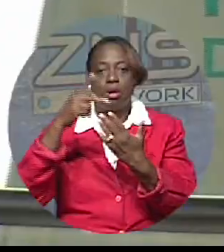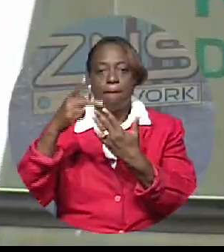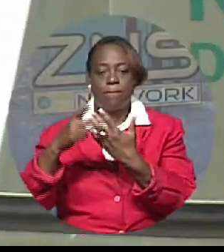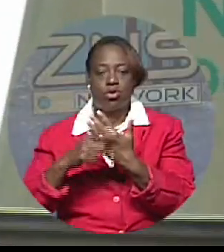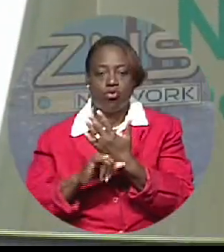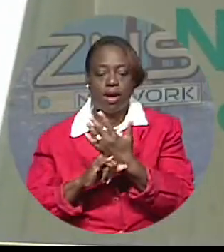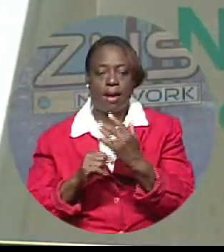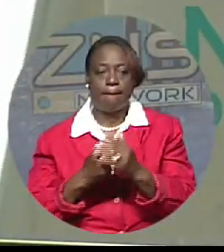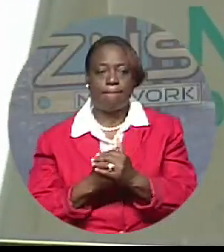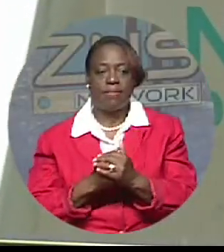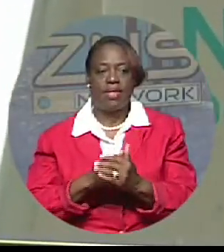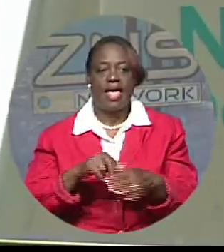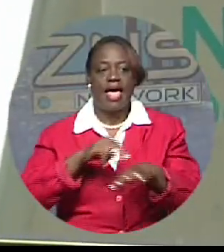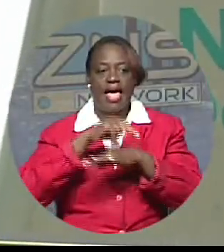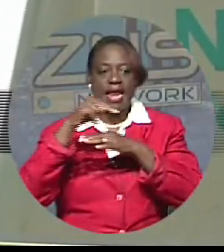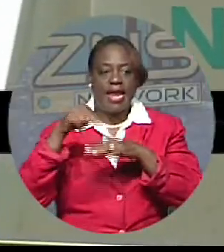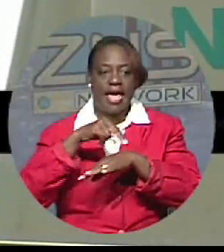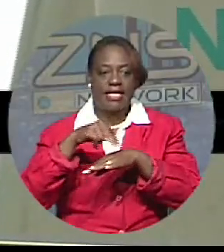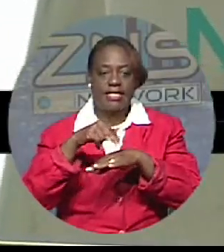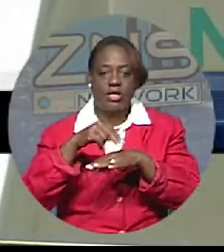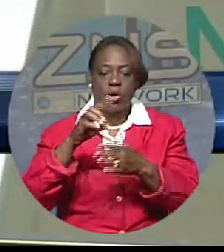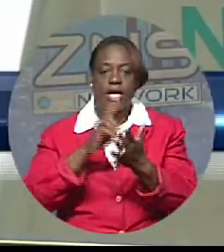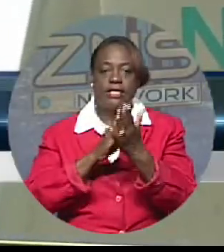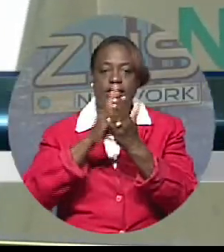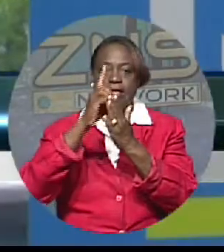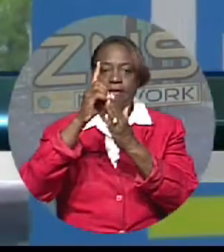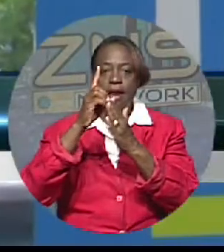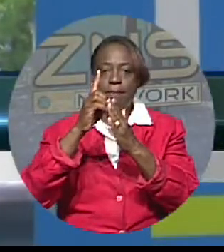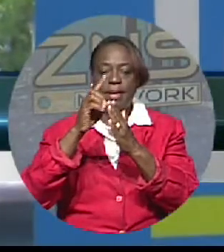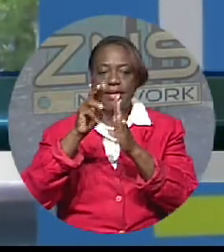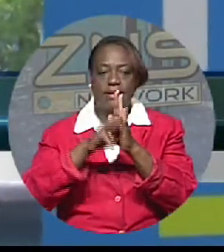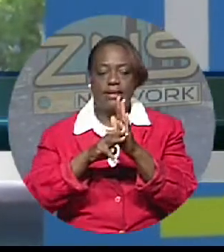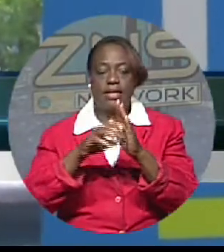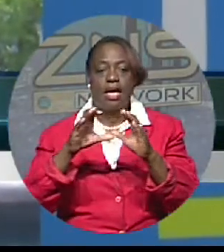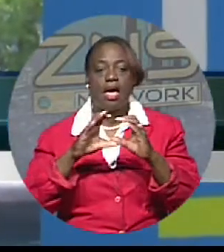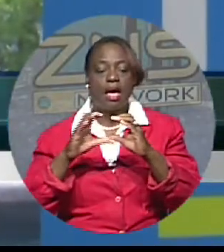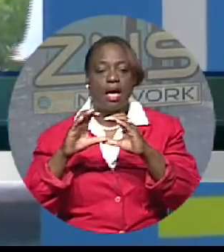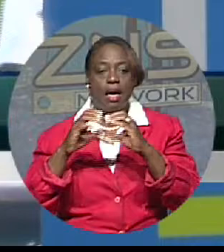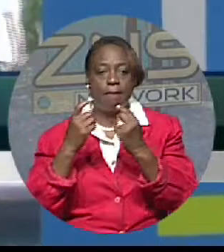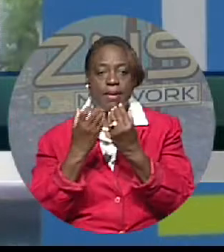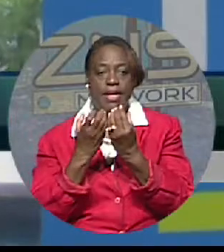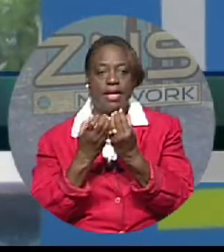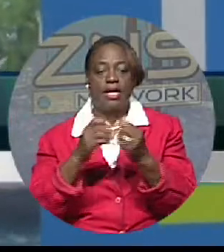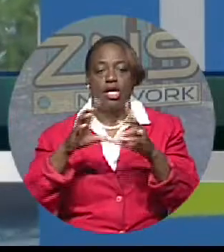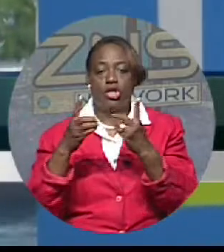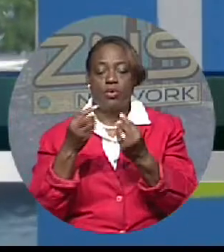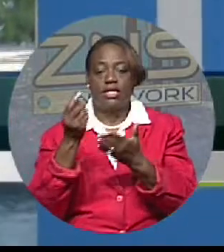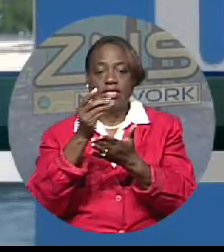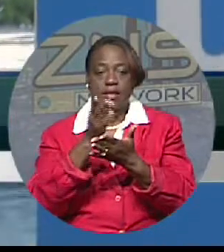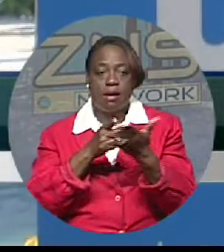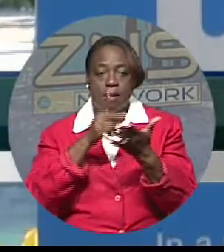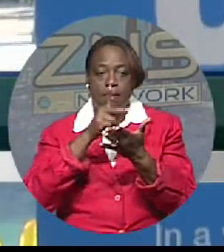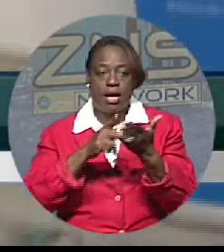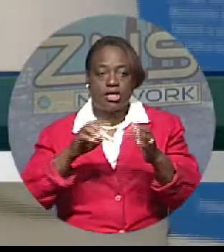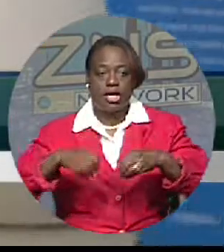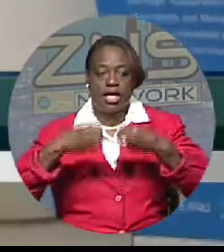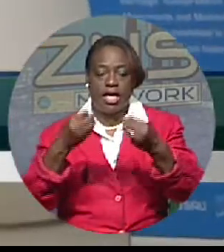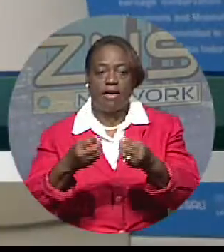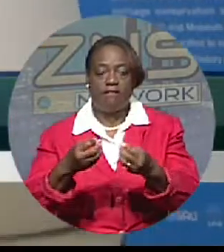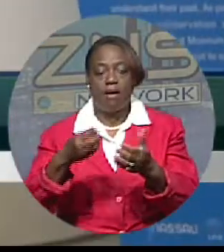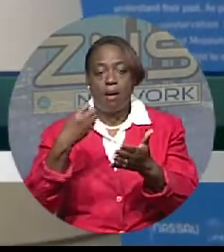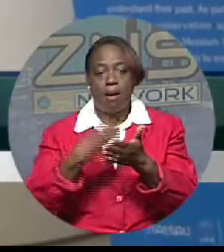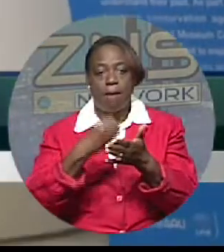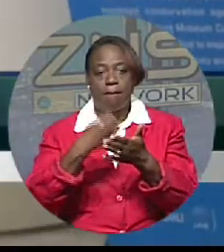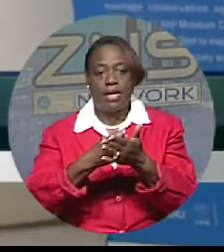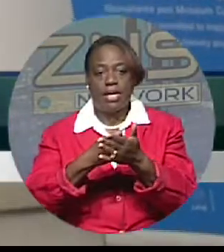details. The Nassau Airport Development Company is stepping in to do its part by launching what it terms a Give Change program. There will be